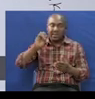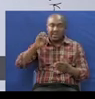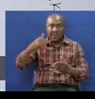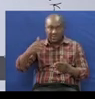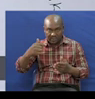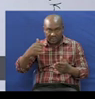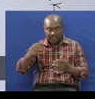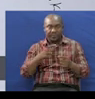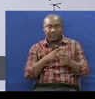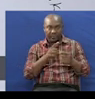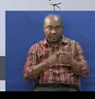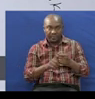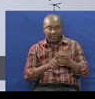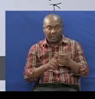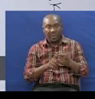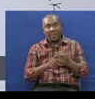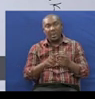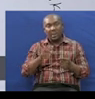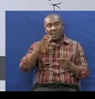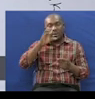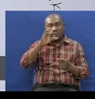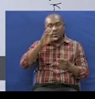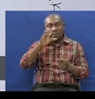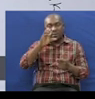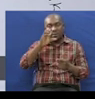Second evidence we get from the